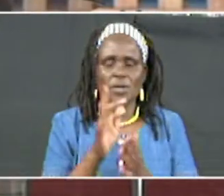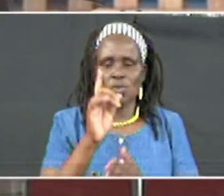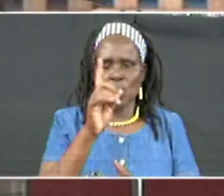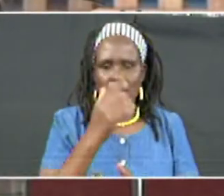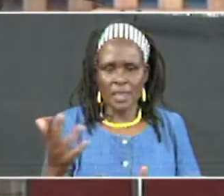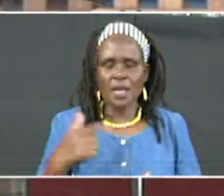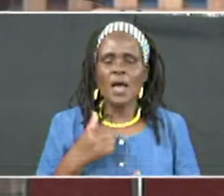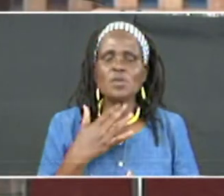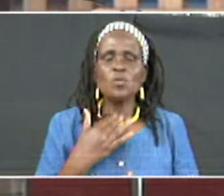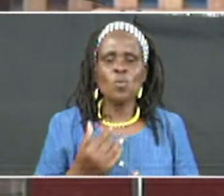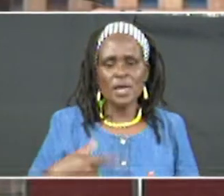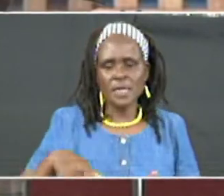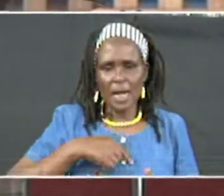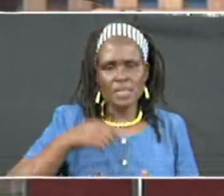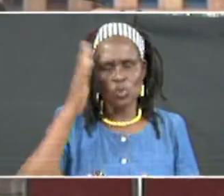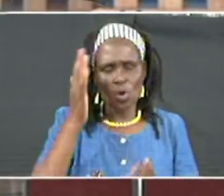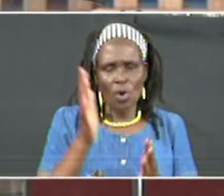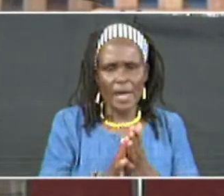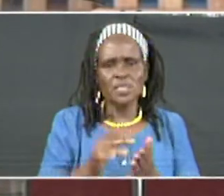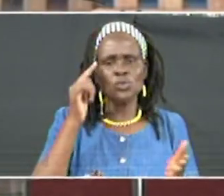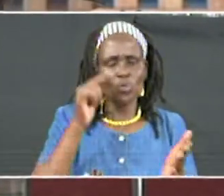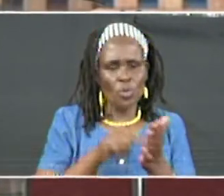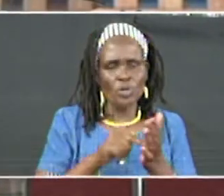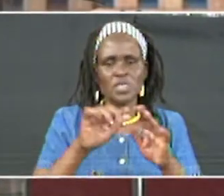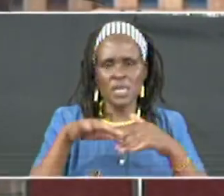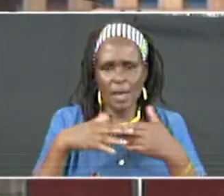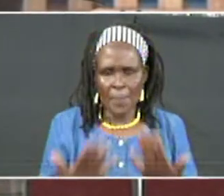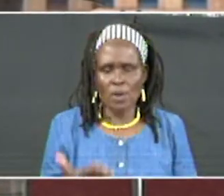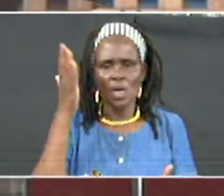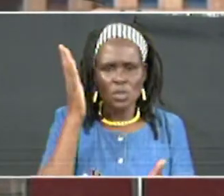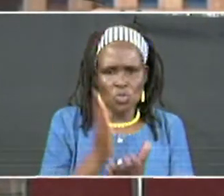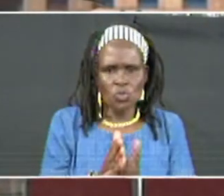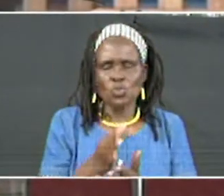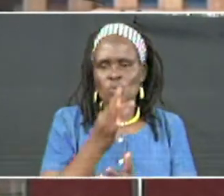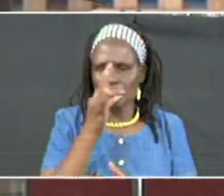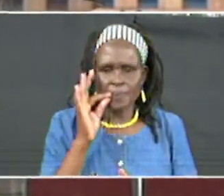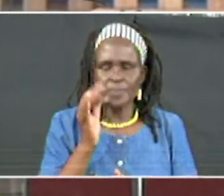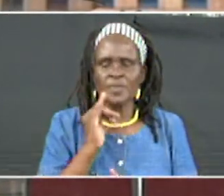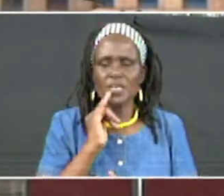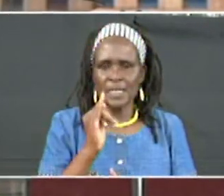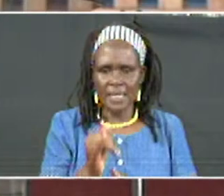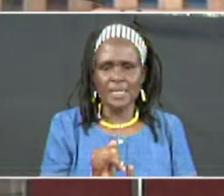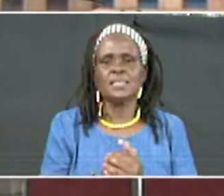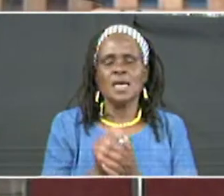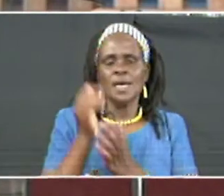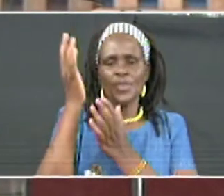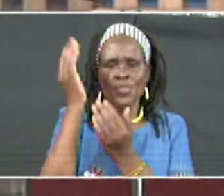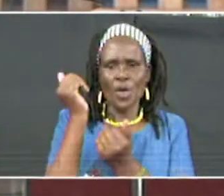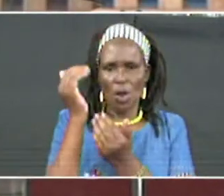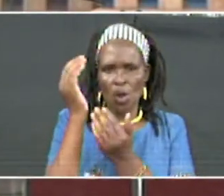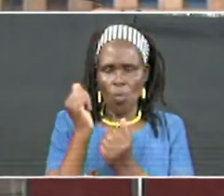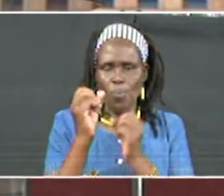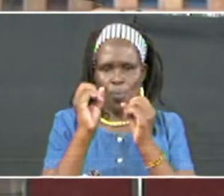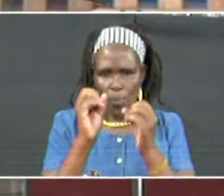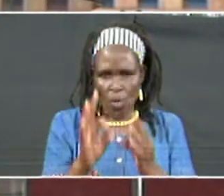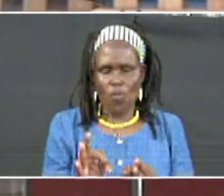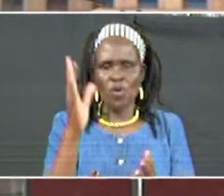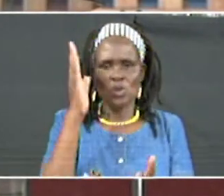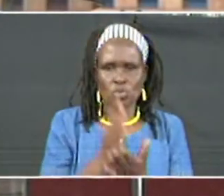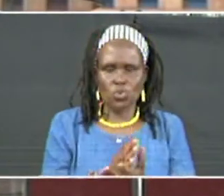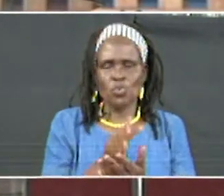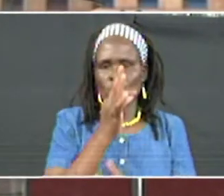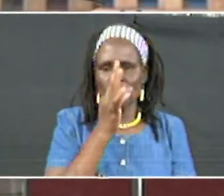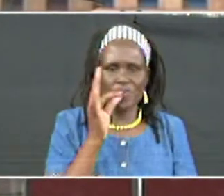us to know and to notice about true fasting is the hope of true